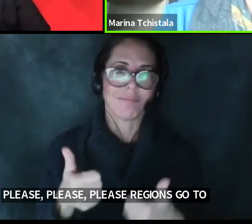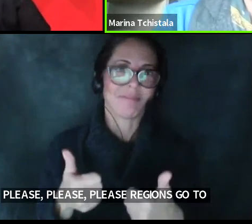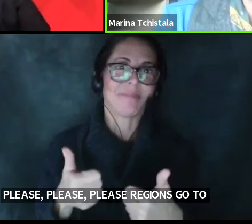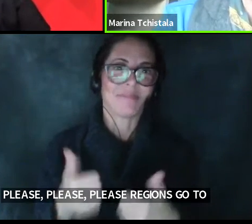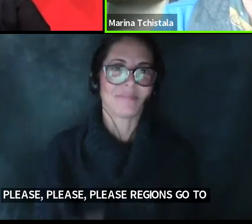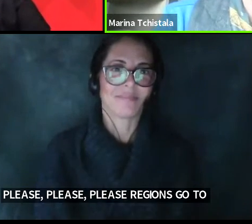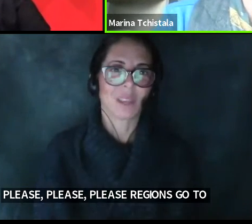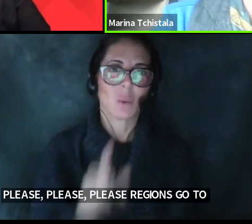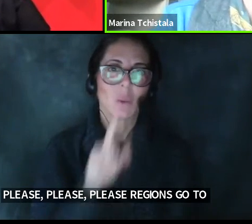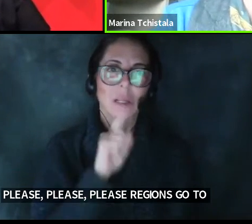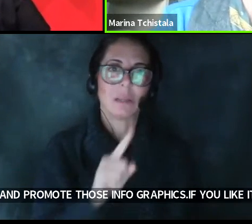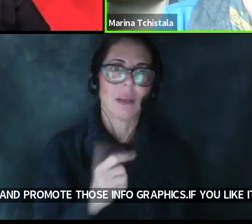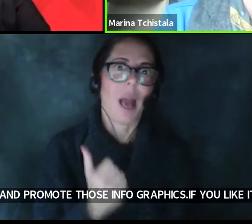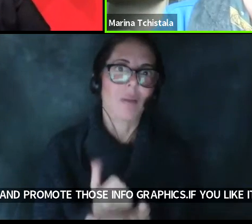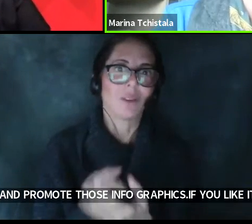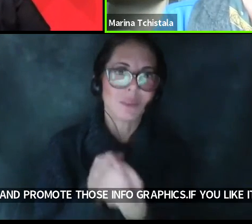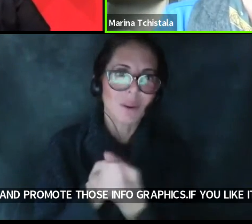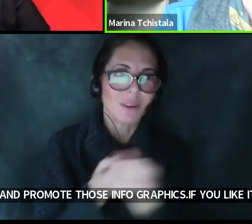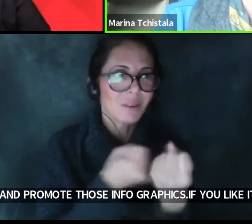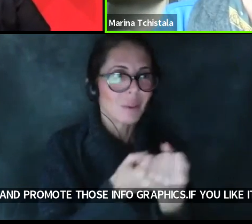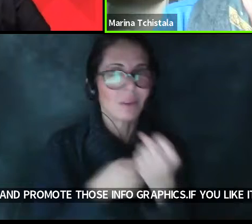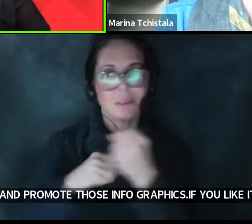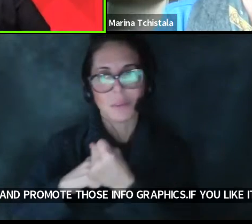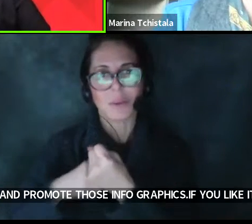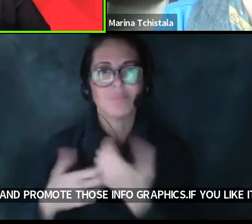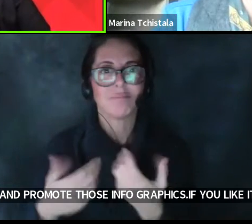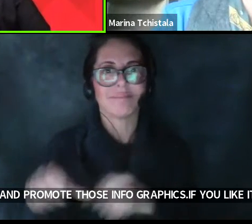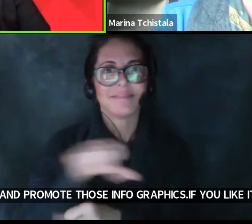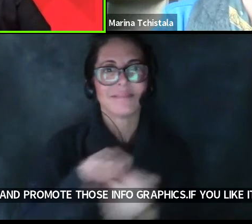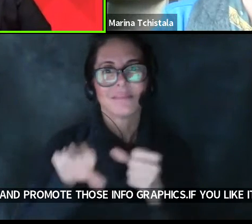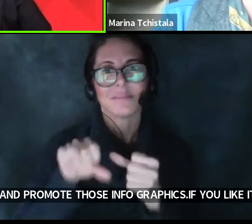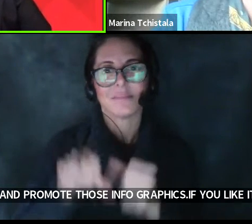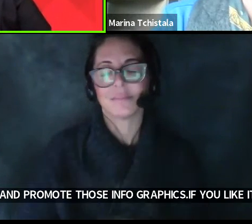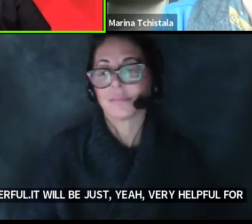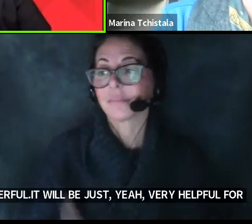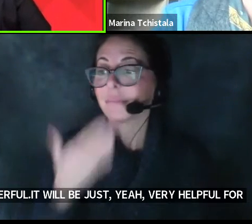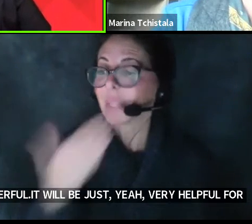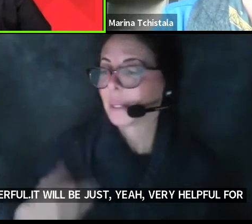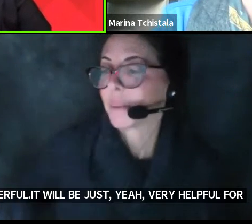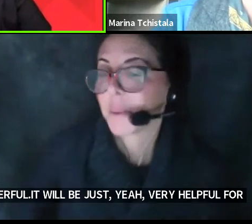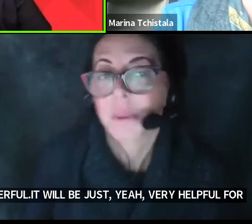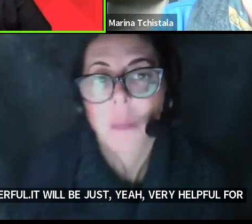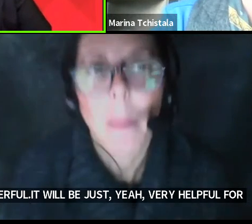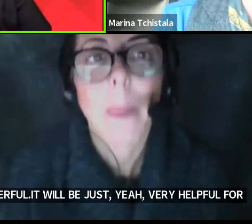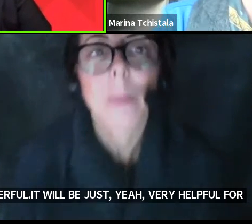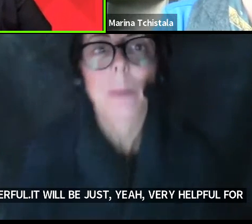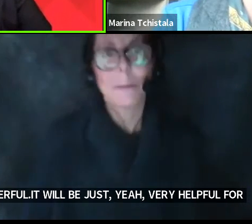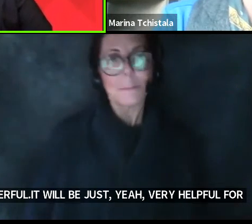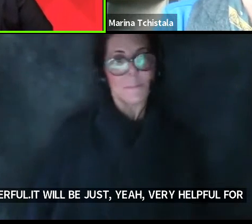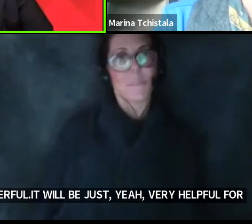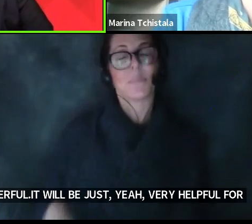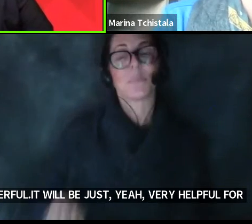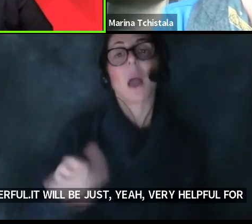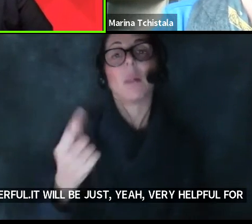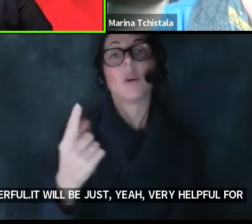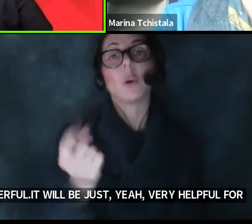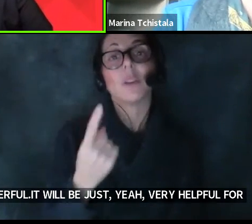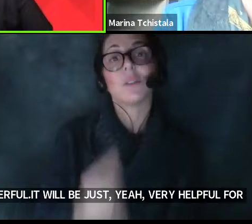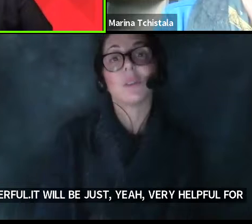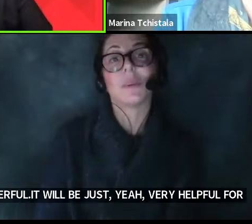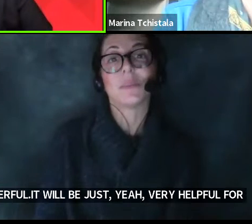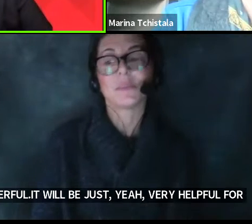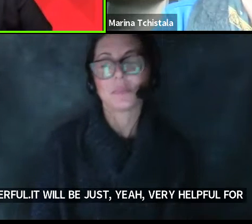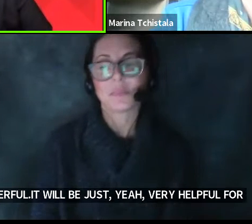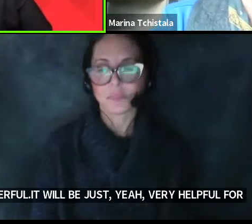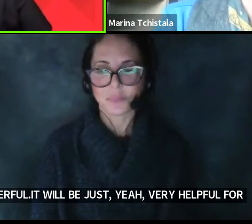very helpful for everybody. Thank you. Marina, another question from our audience. I noticed that